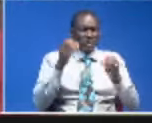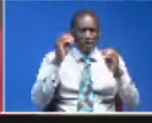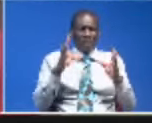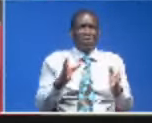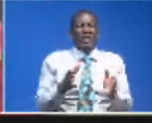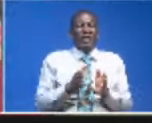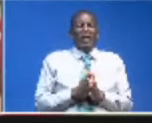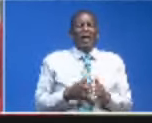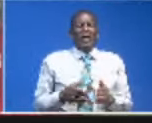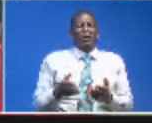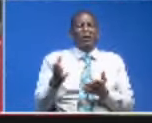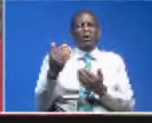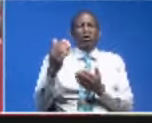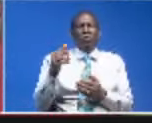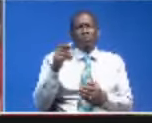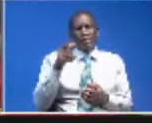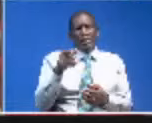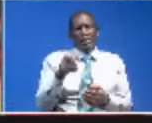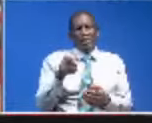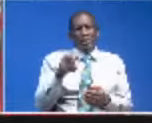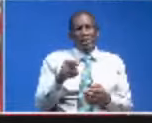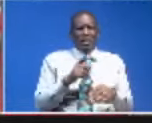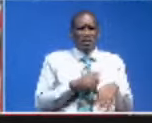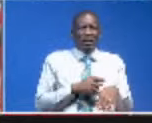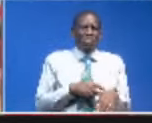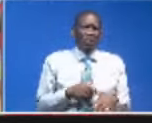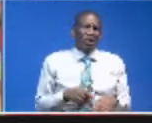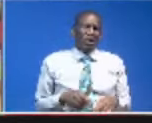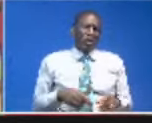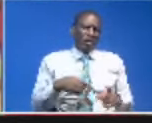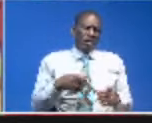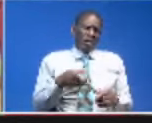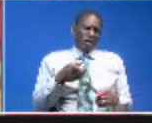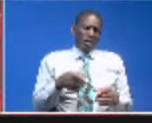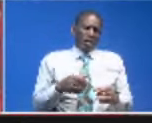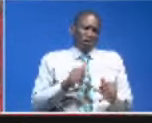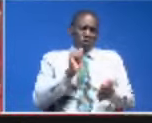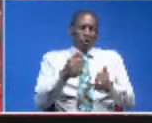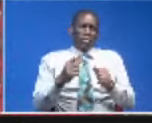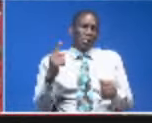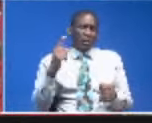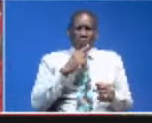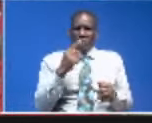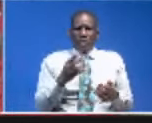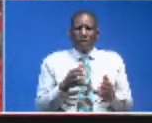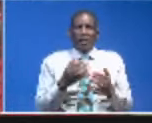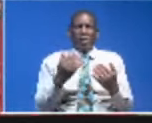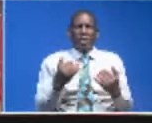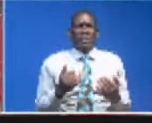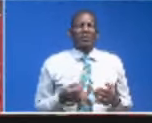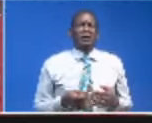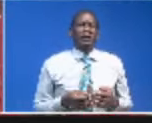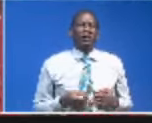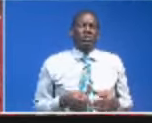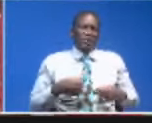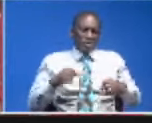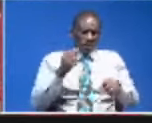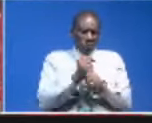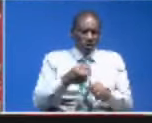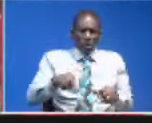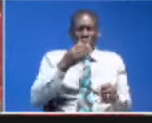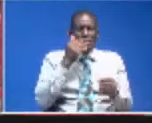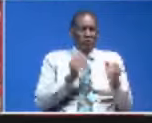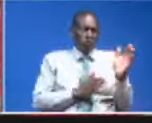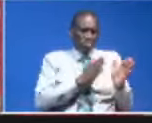we anticipated that in this season there will not be. I mean, the games will be very hard, so we will do our best to prepare